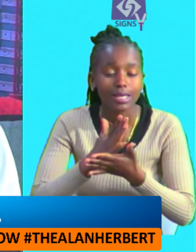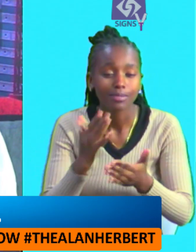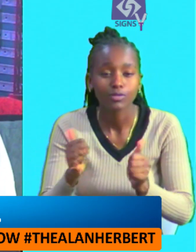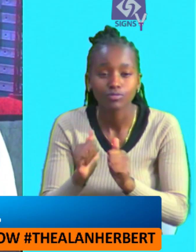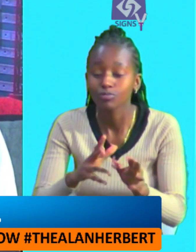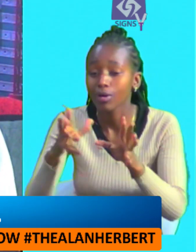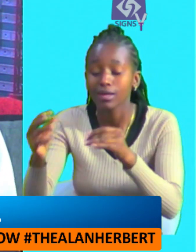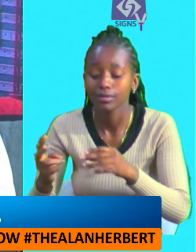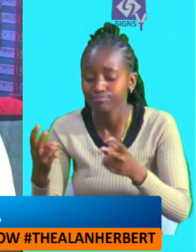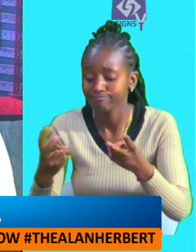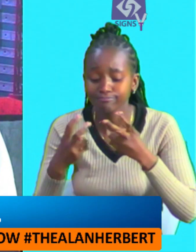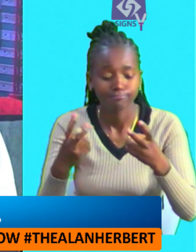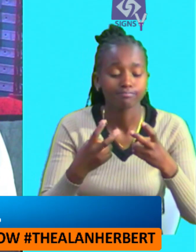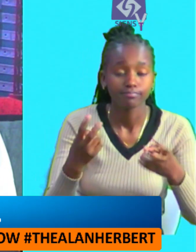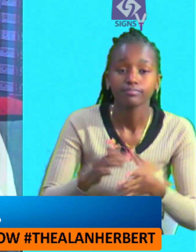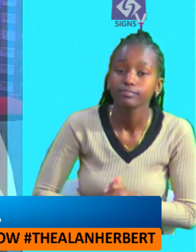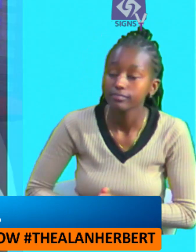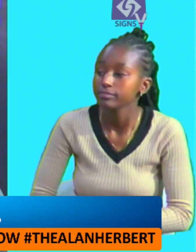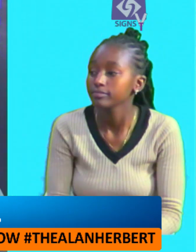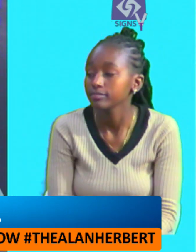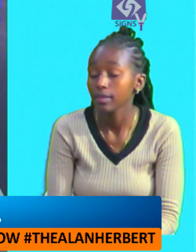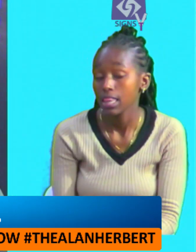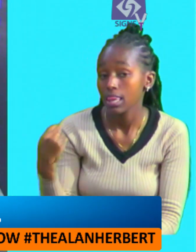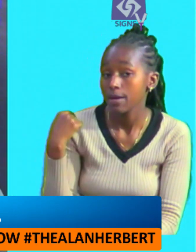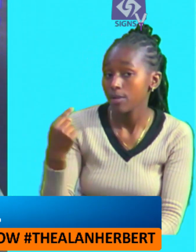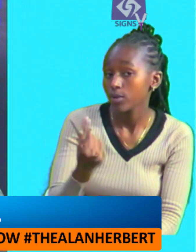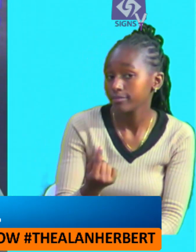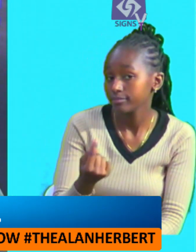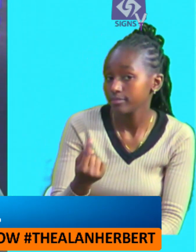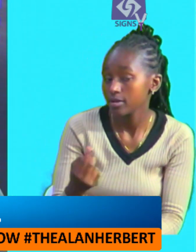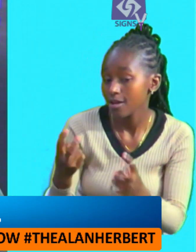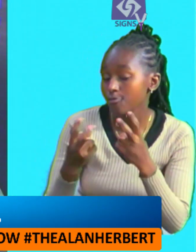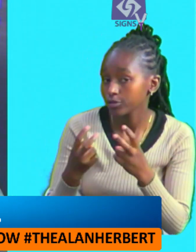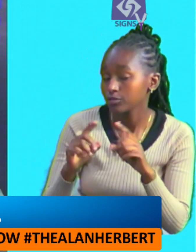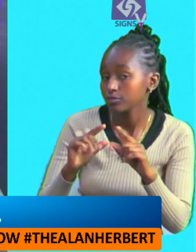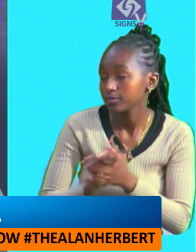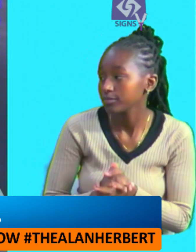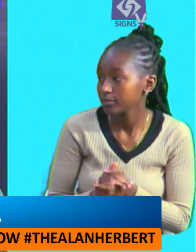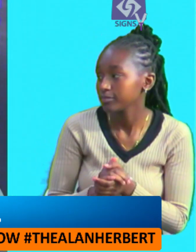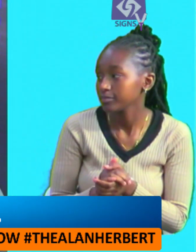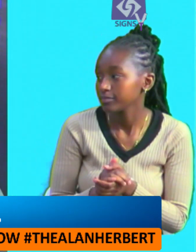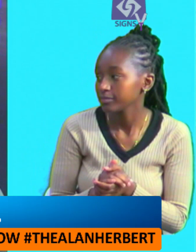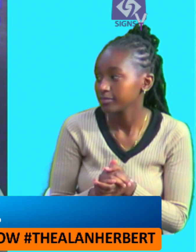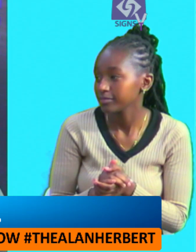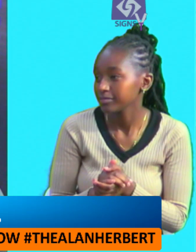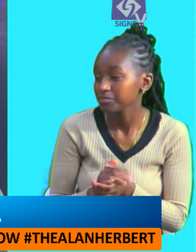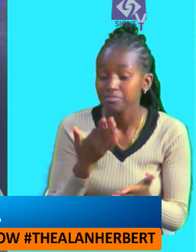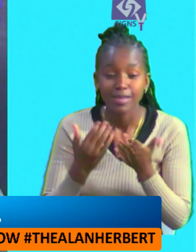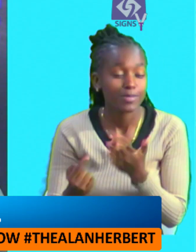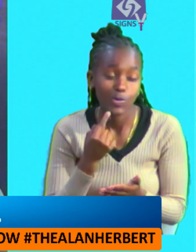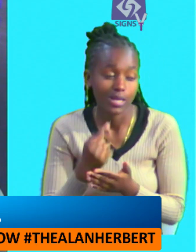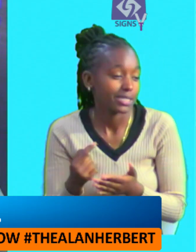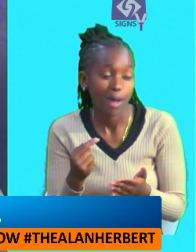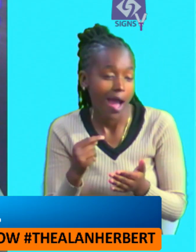our viewers. So my number one, najua sema ni kama nime I'm not going to